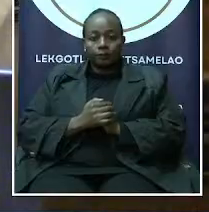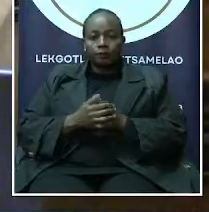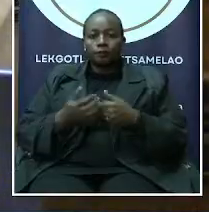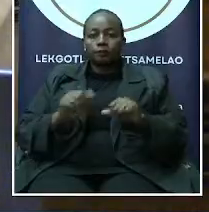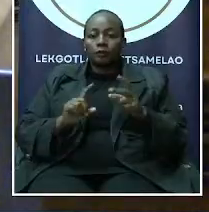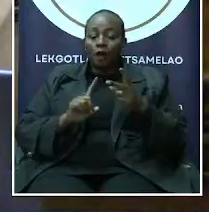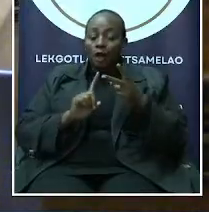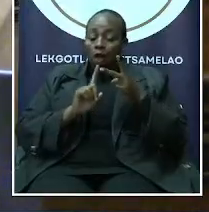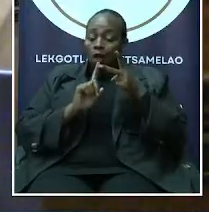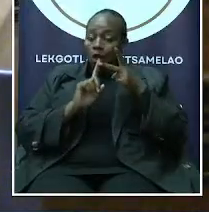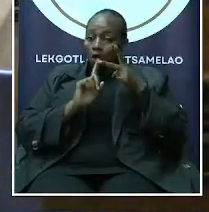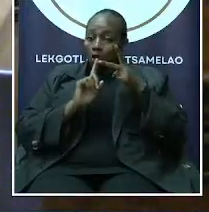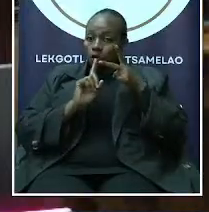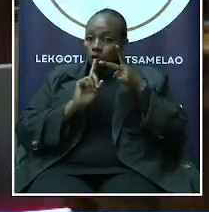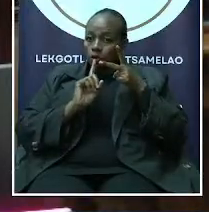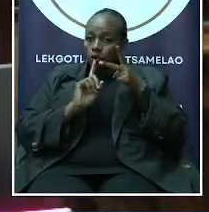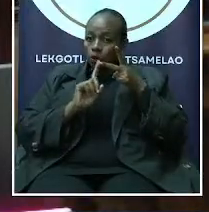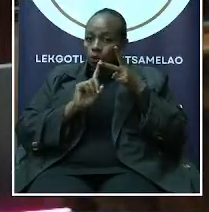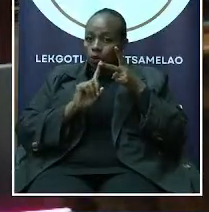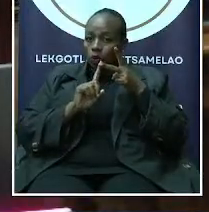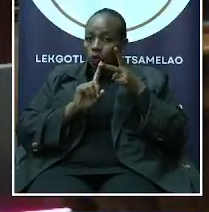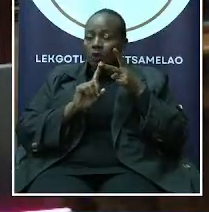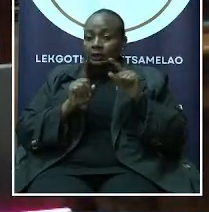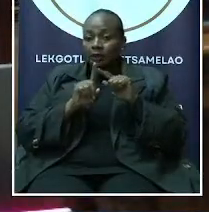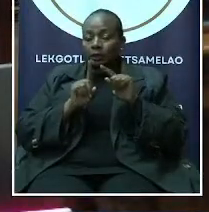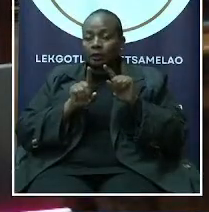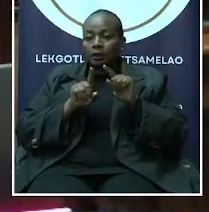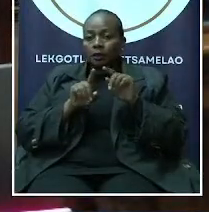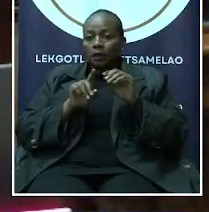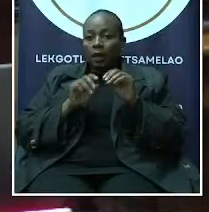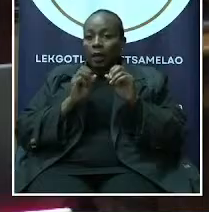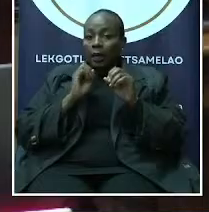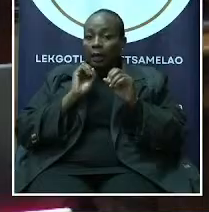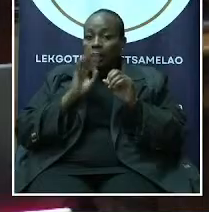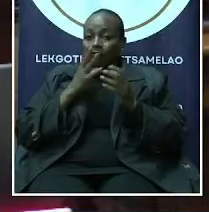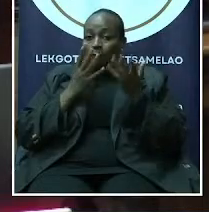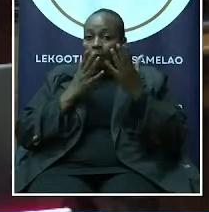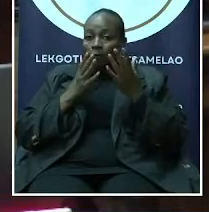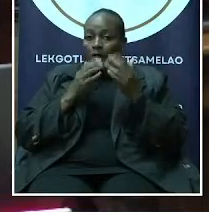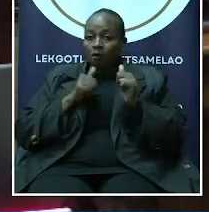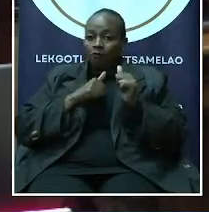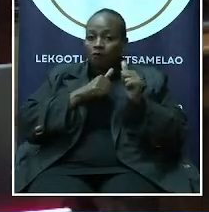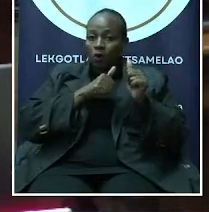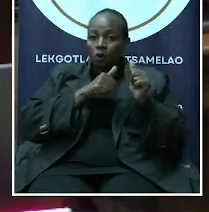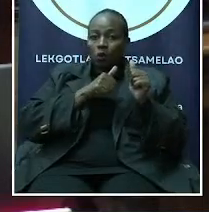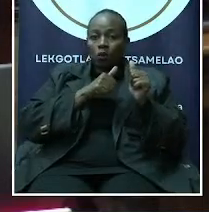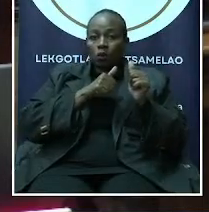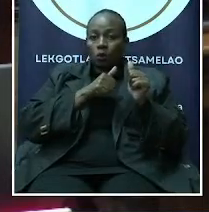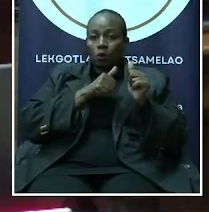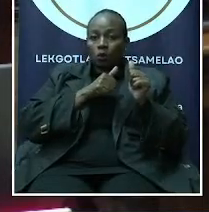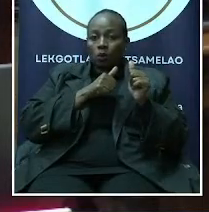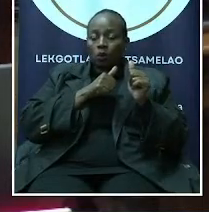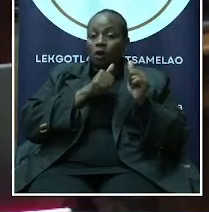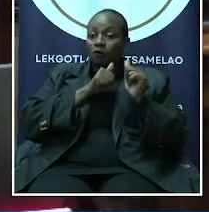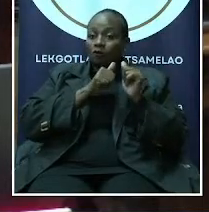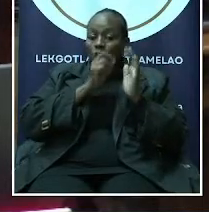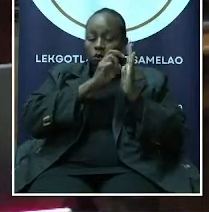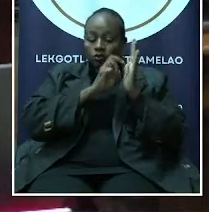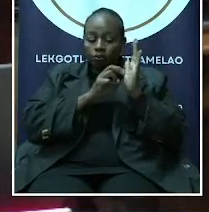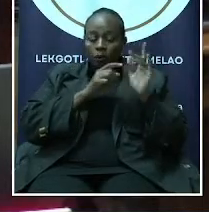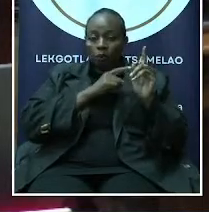Secondly, there will be penalties again for non-compliance. So if you make an agreement with